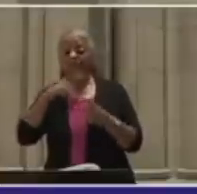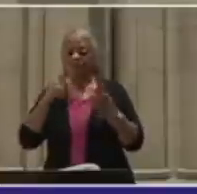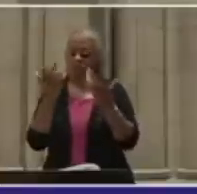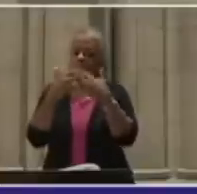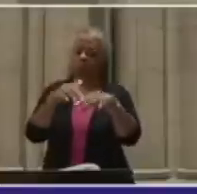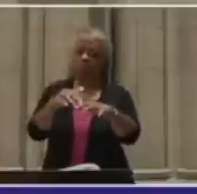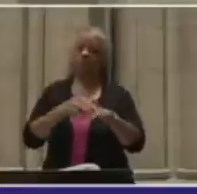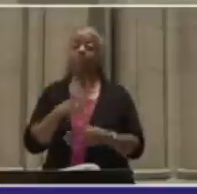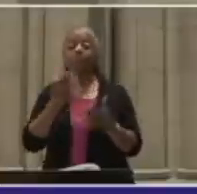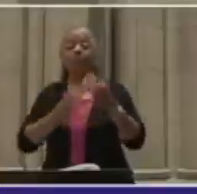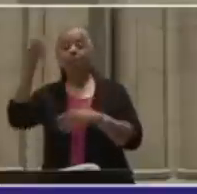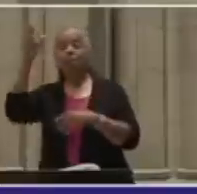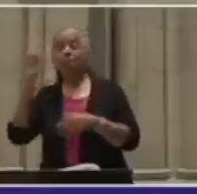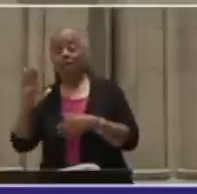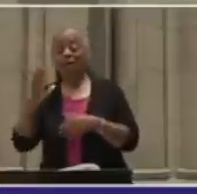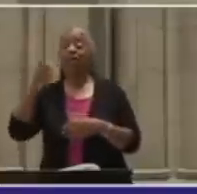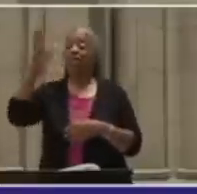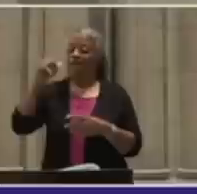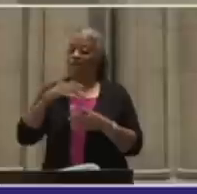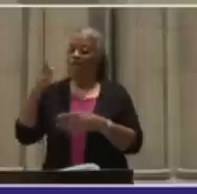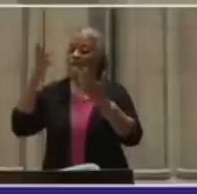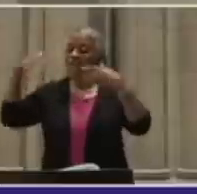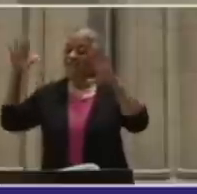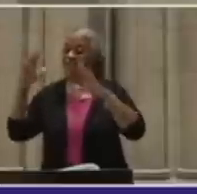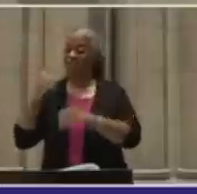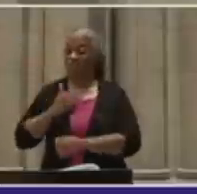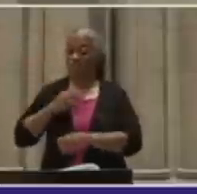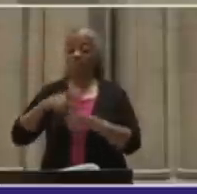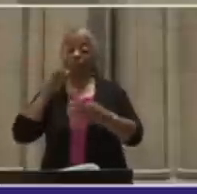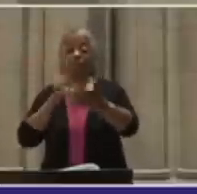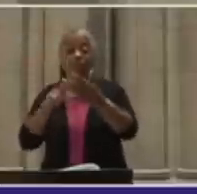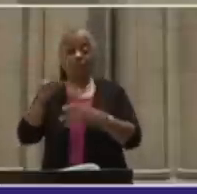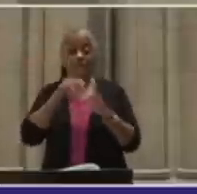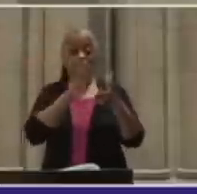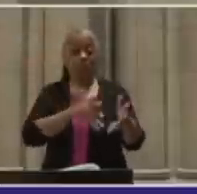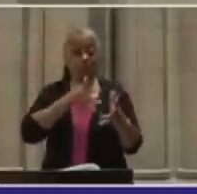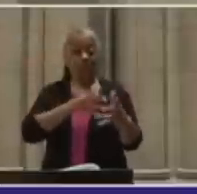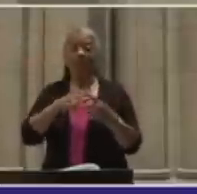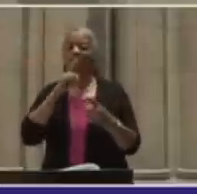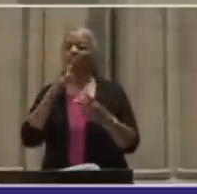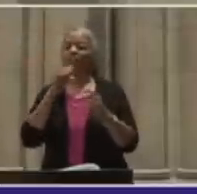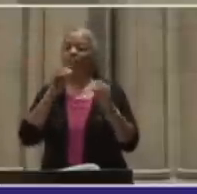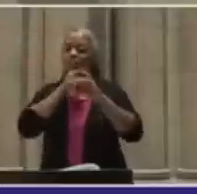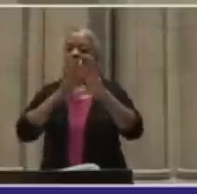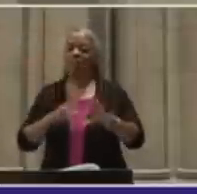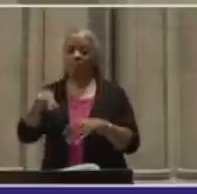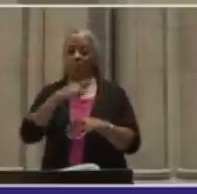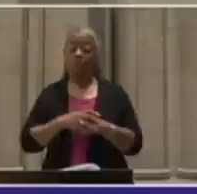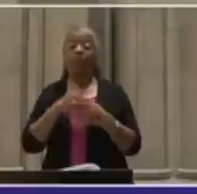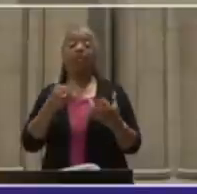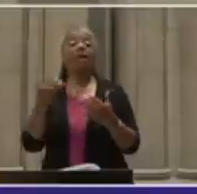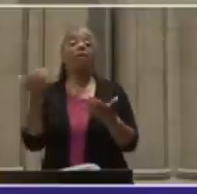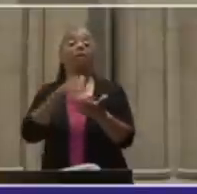maybe God, the God of the angel armies, will notice your remnant and be gracious. Now again,